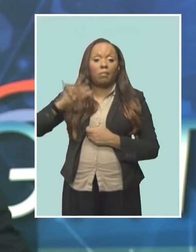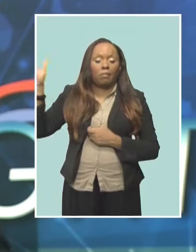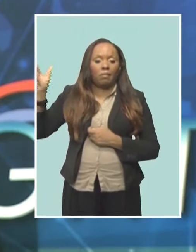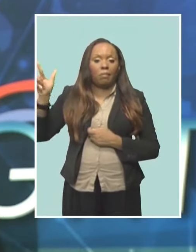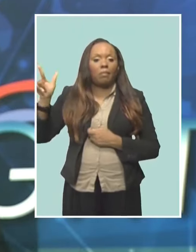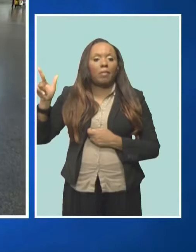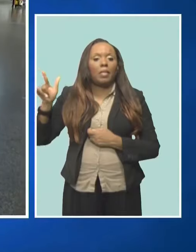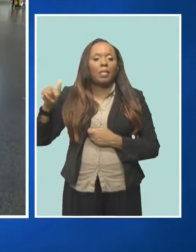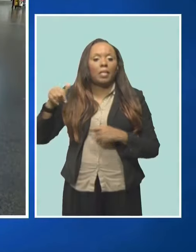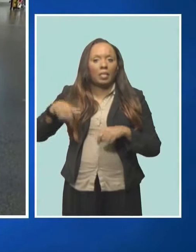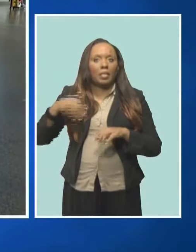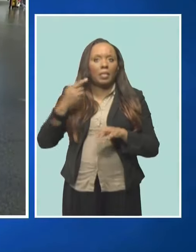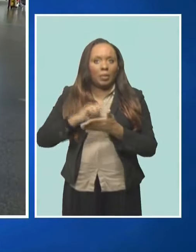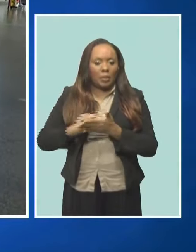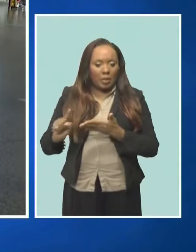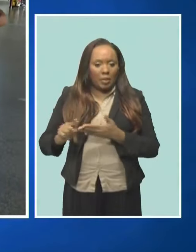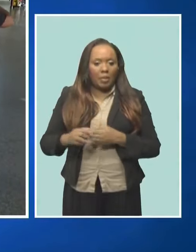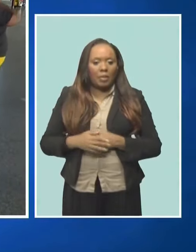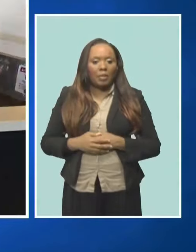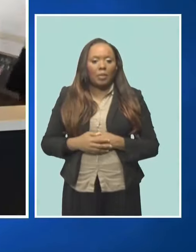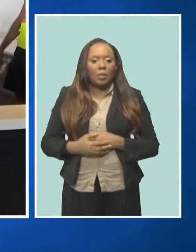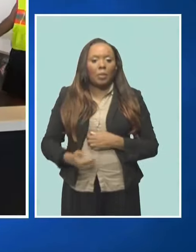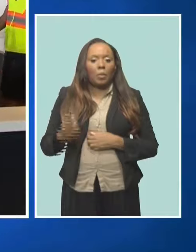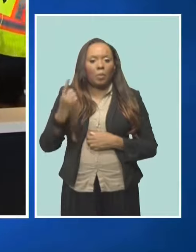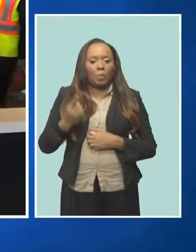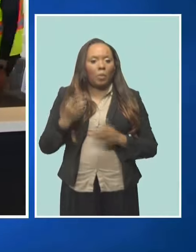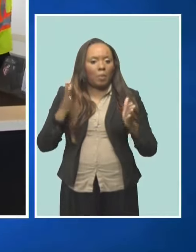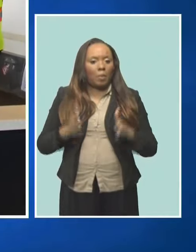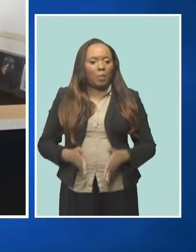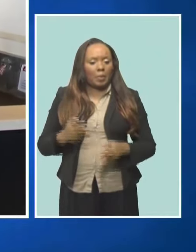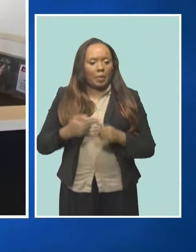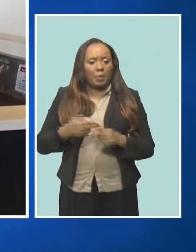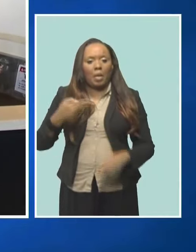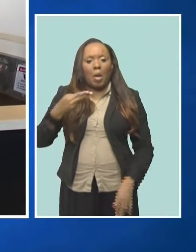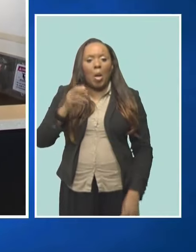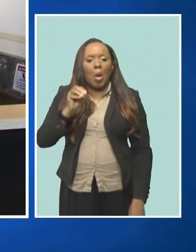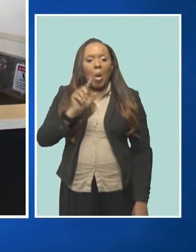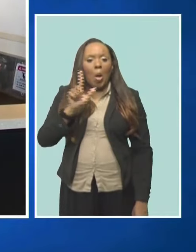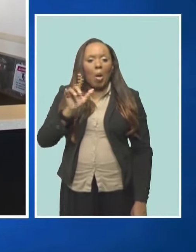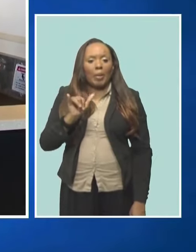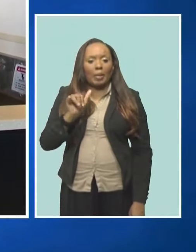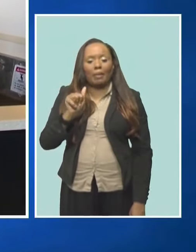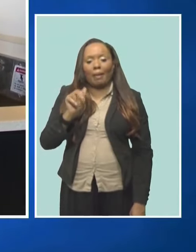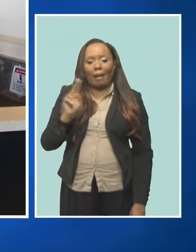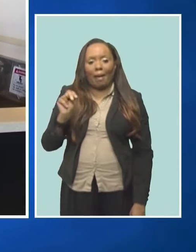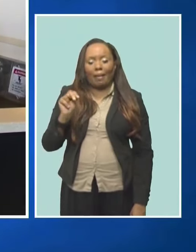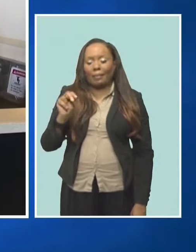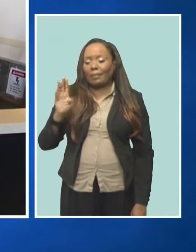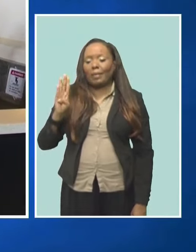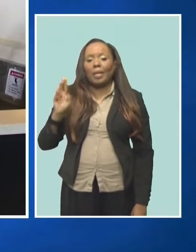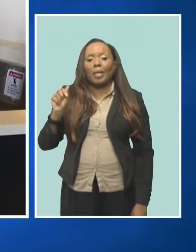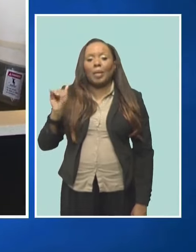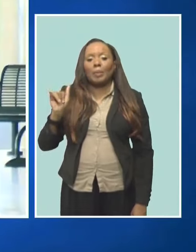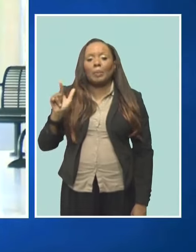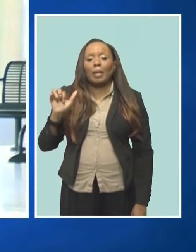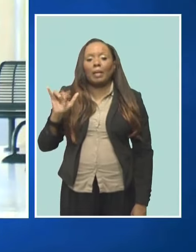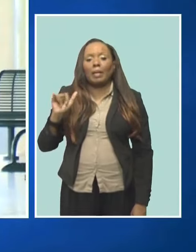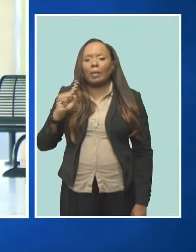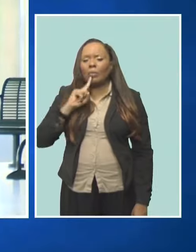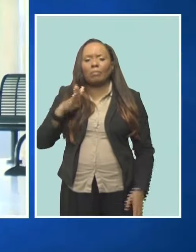runs from the 10th to the 15th. Holly-Ann Bailey, who will be competing in car painting, says she's excited to represent Barbados